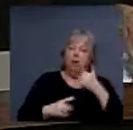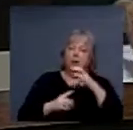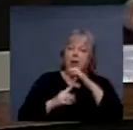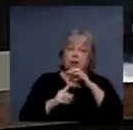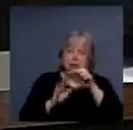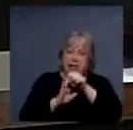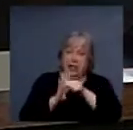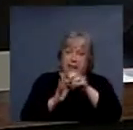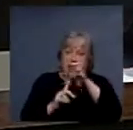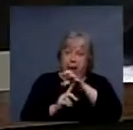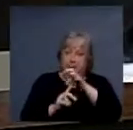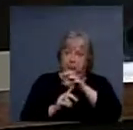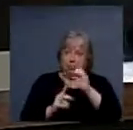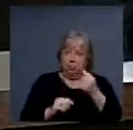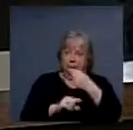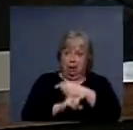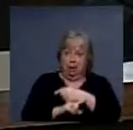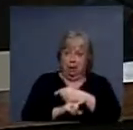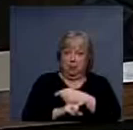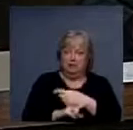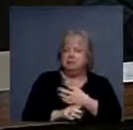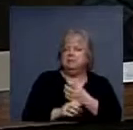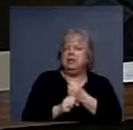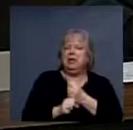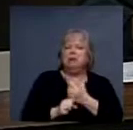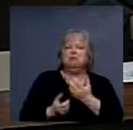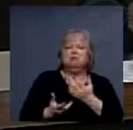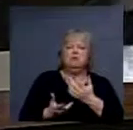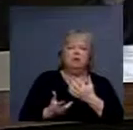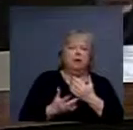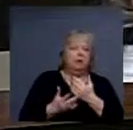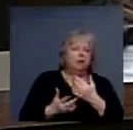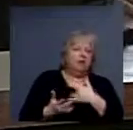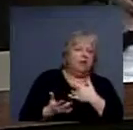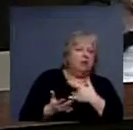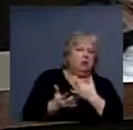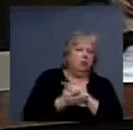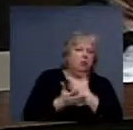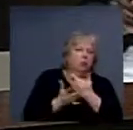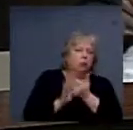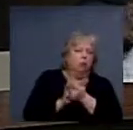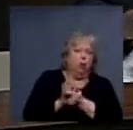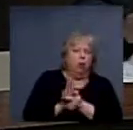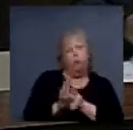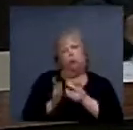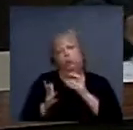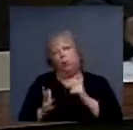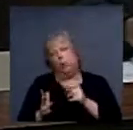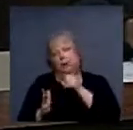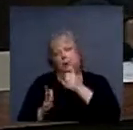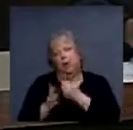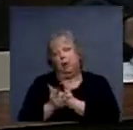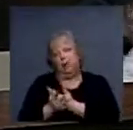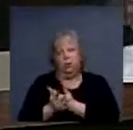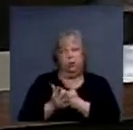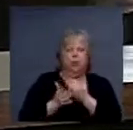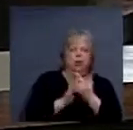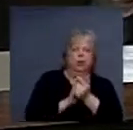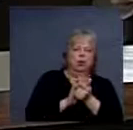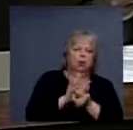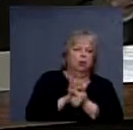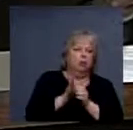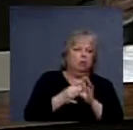get a gist of, it's a new law. Well, it's not new. It's the one that has to do with